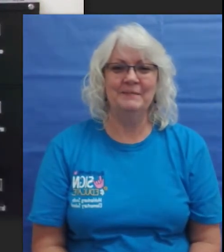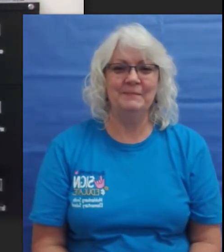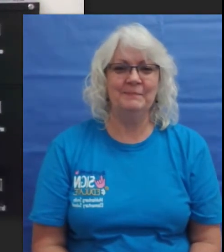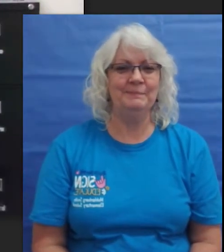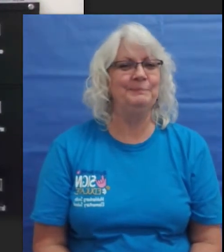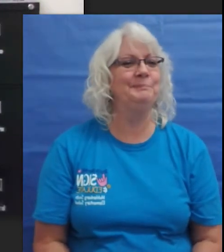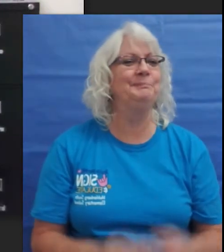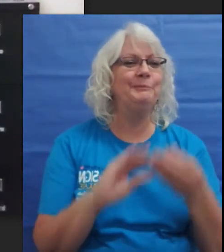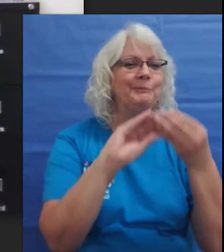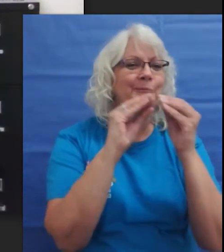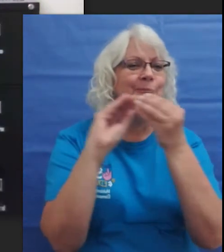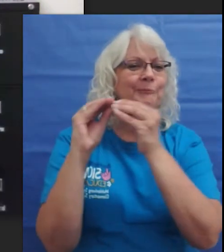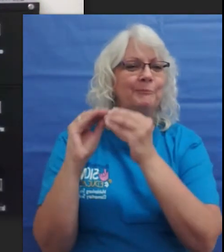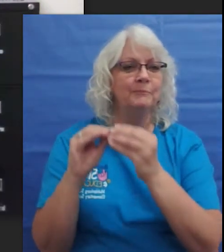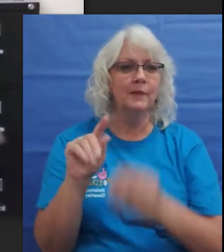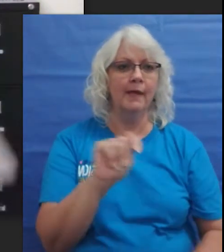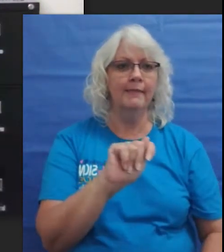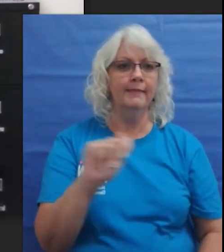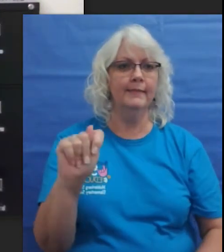The end.